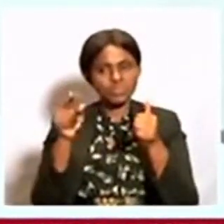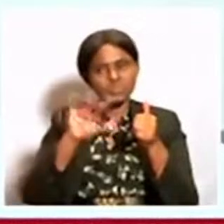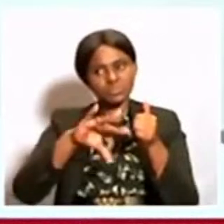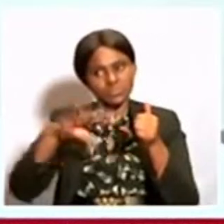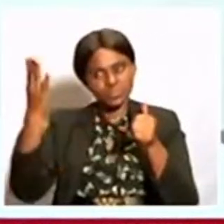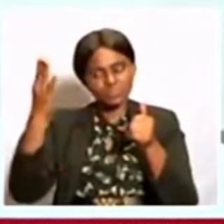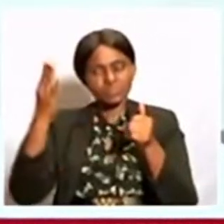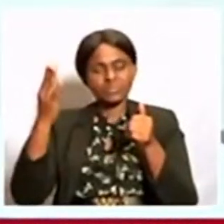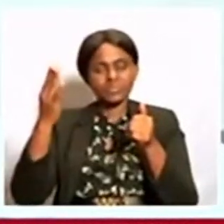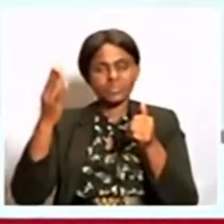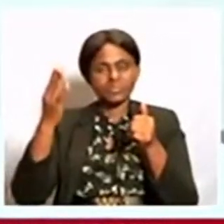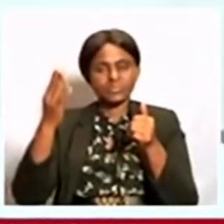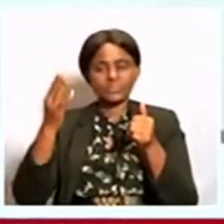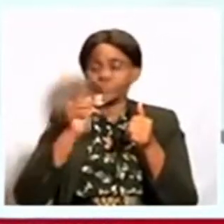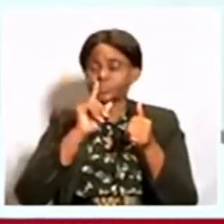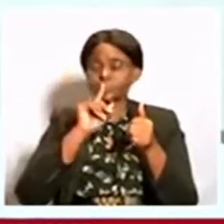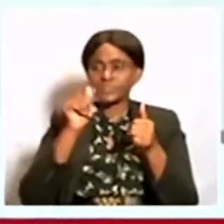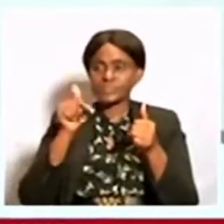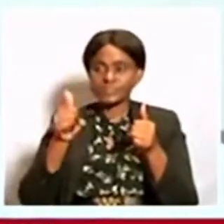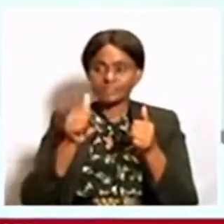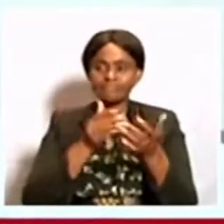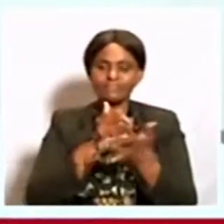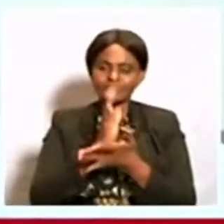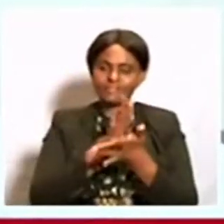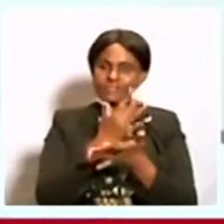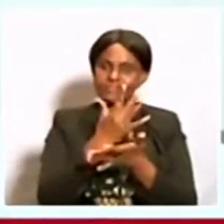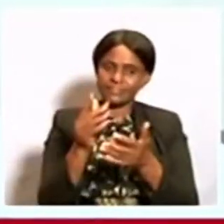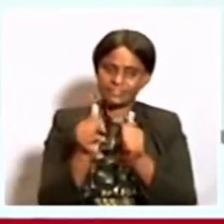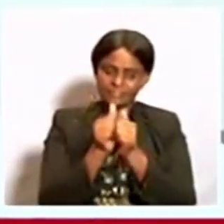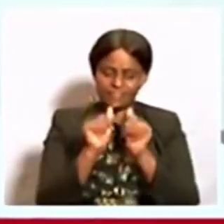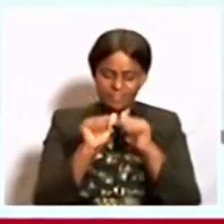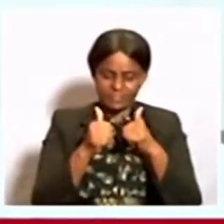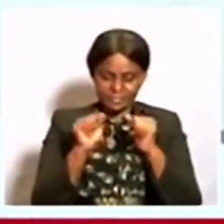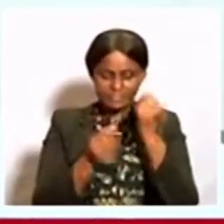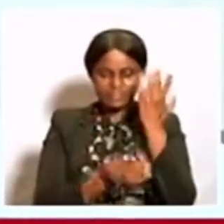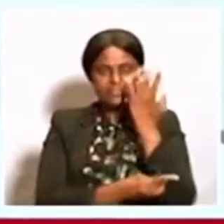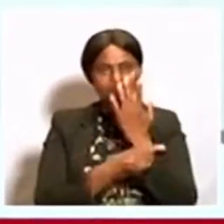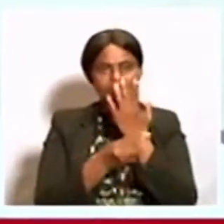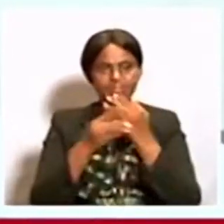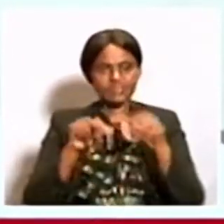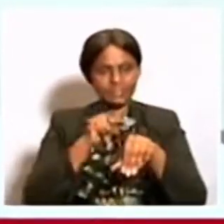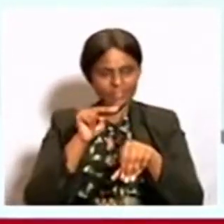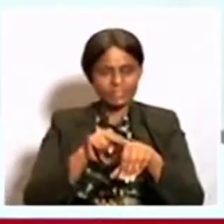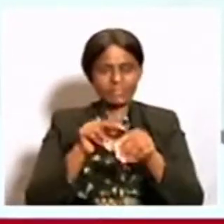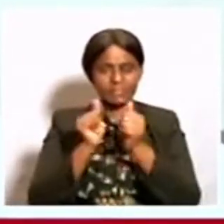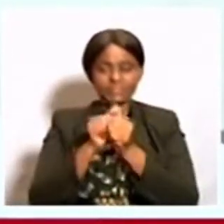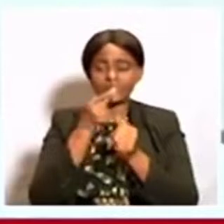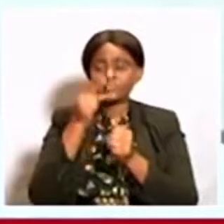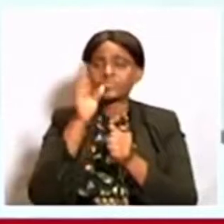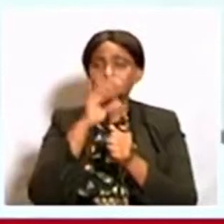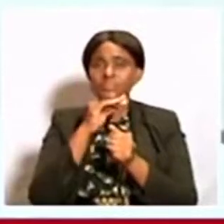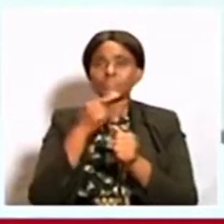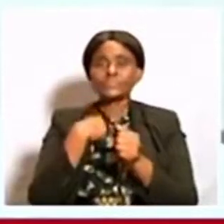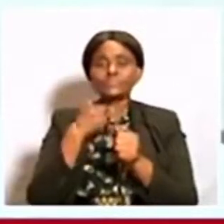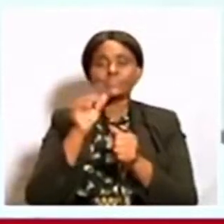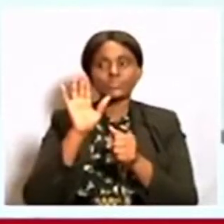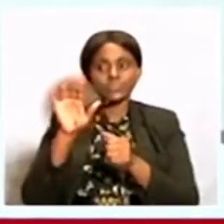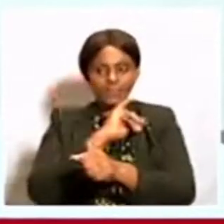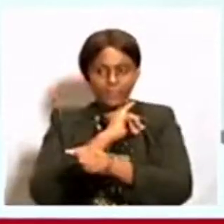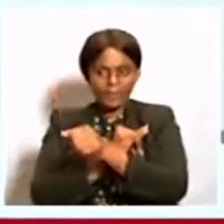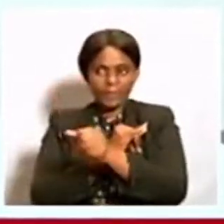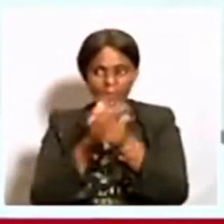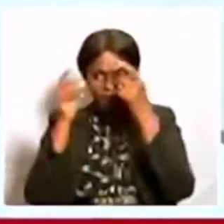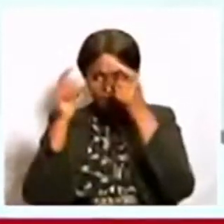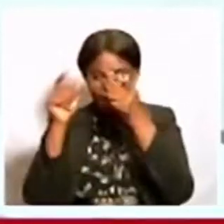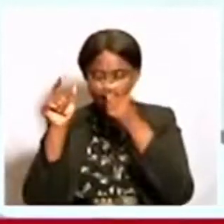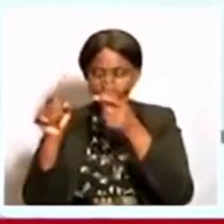back. Make sure that we do the right thing. Together, we can develop this nation. With that said, let me withdraw the immunity before